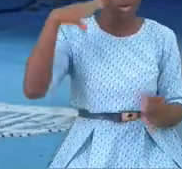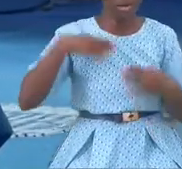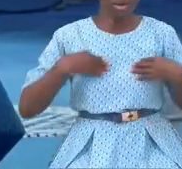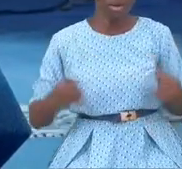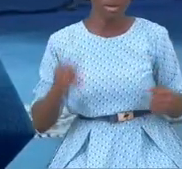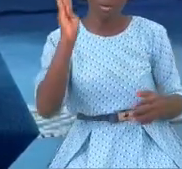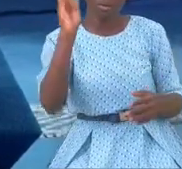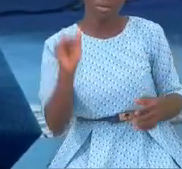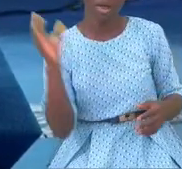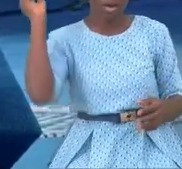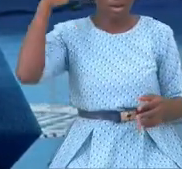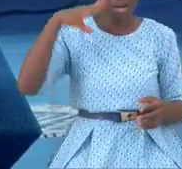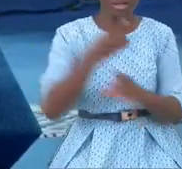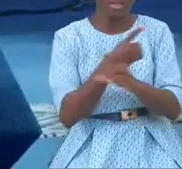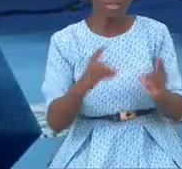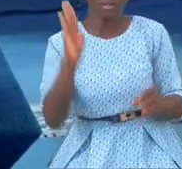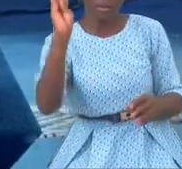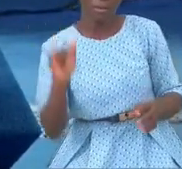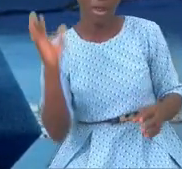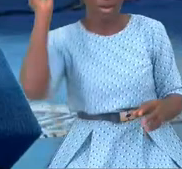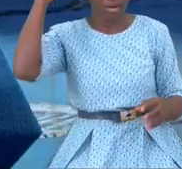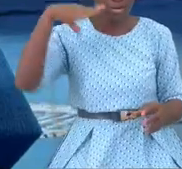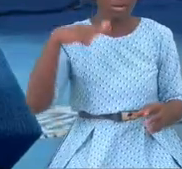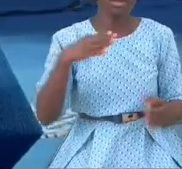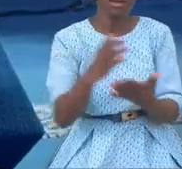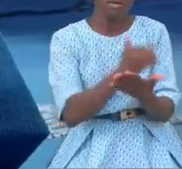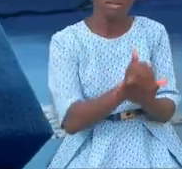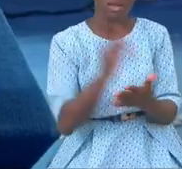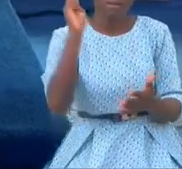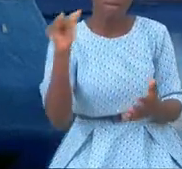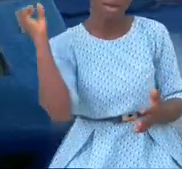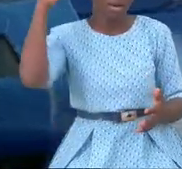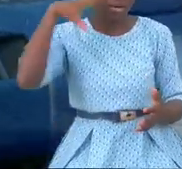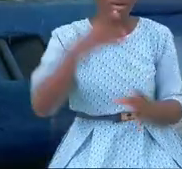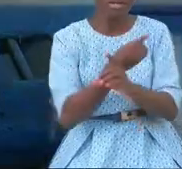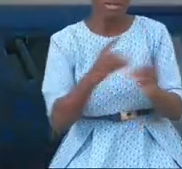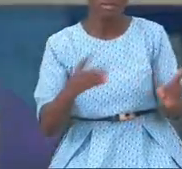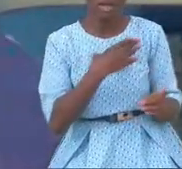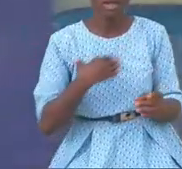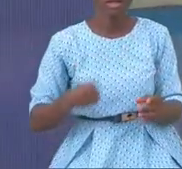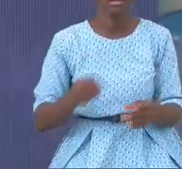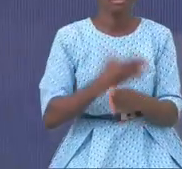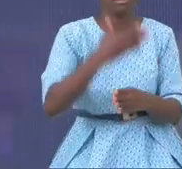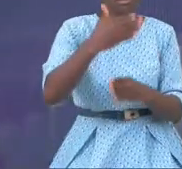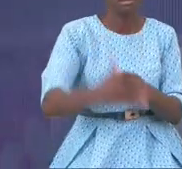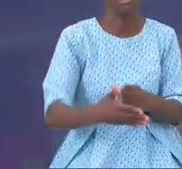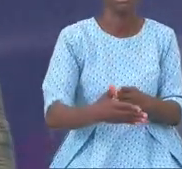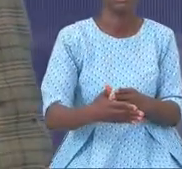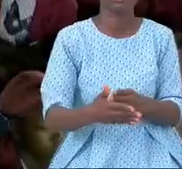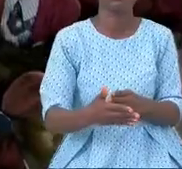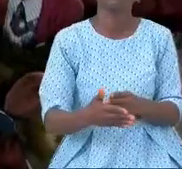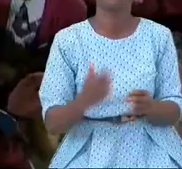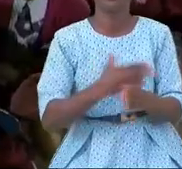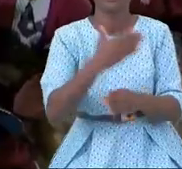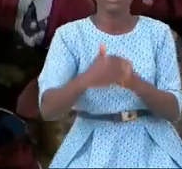total emancipation by grace. Grace for grace. That grace is waiting for you.